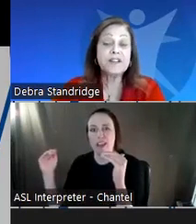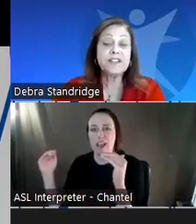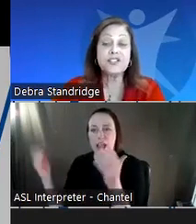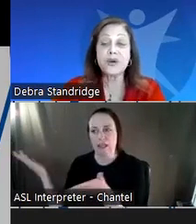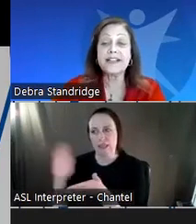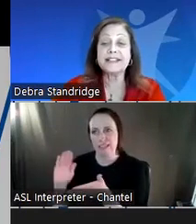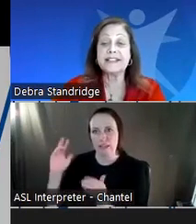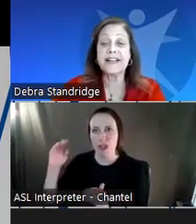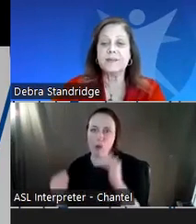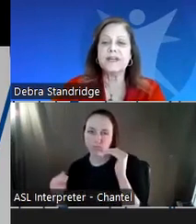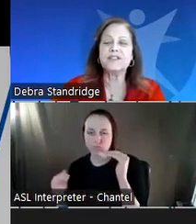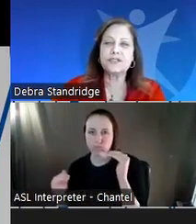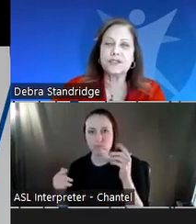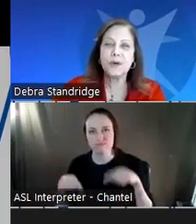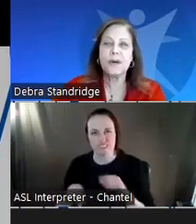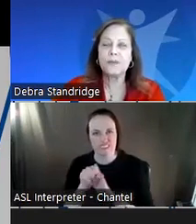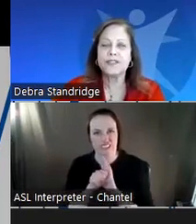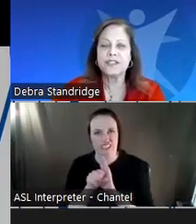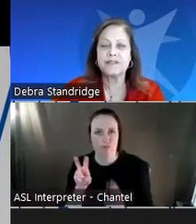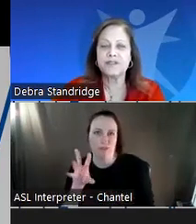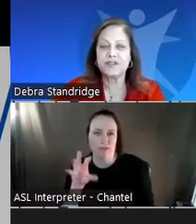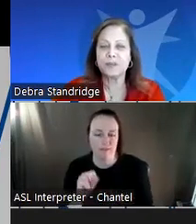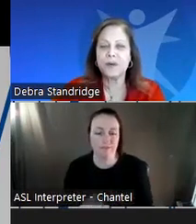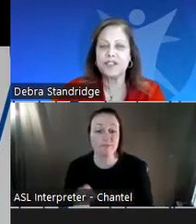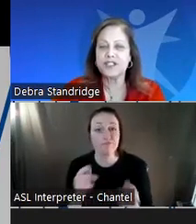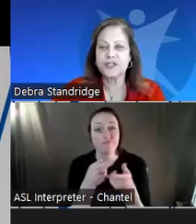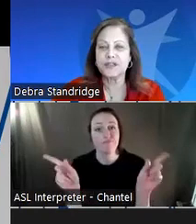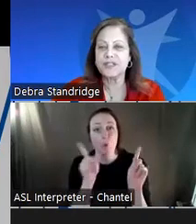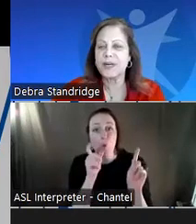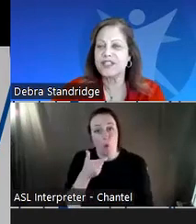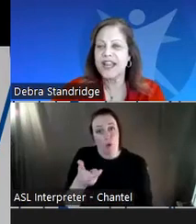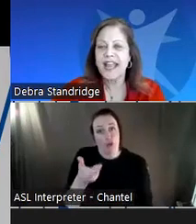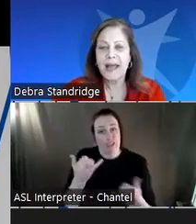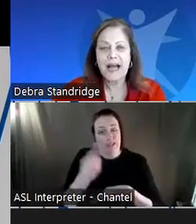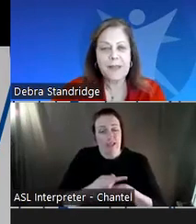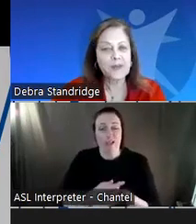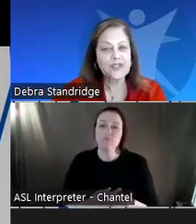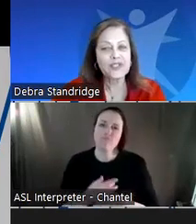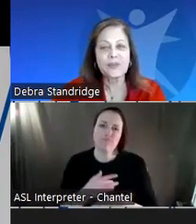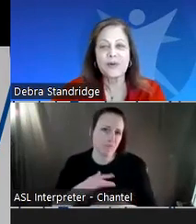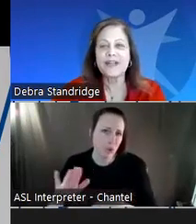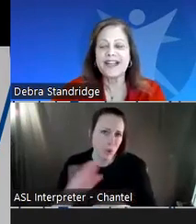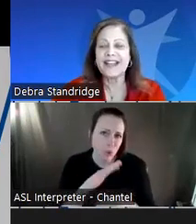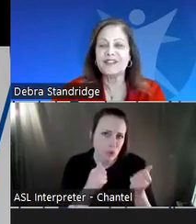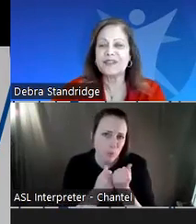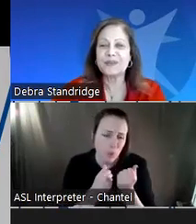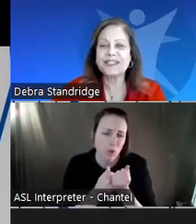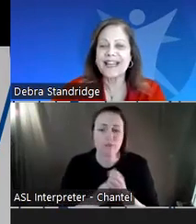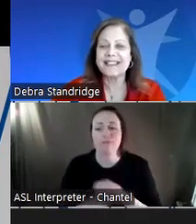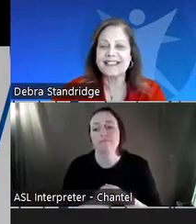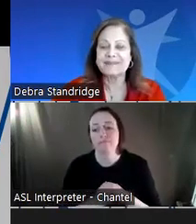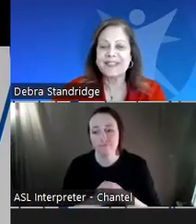our partners joining us today, we are so appreciative of your support to ensure this budget helps to support a